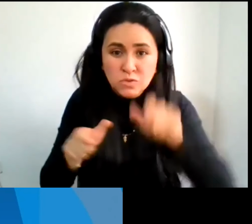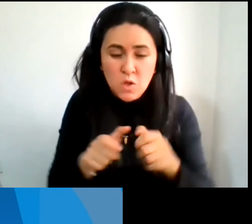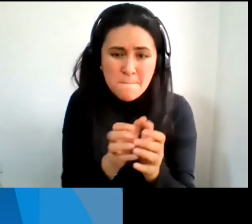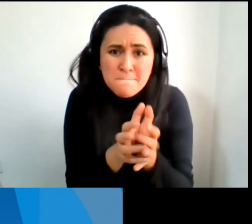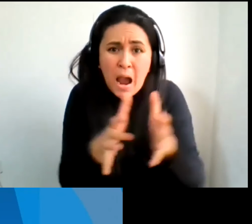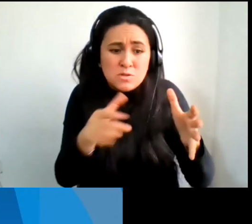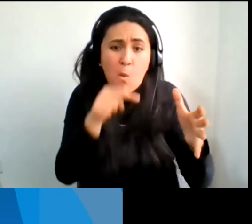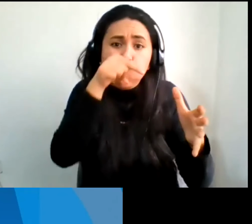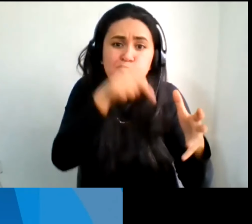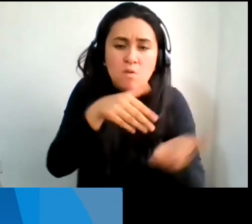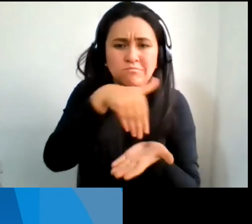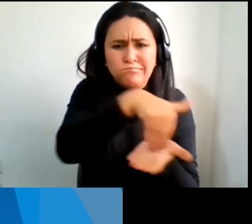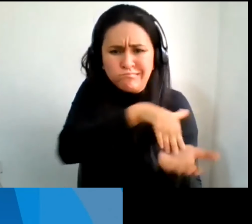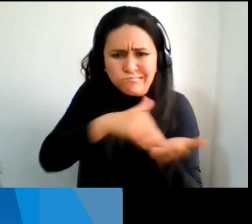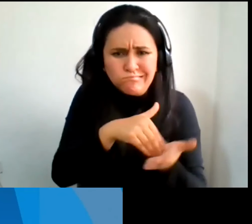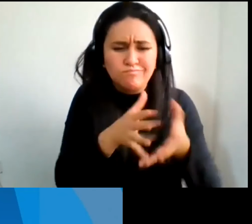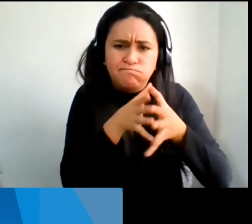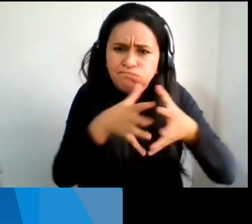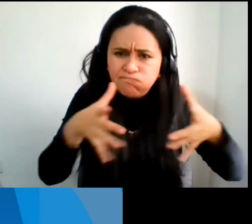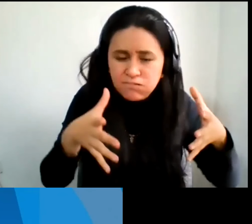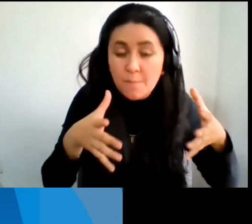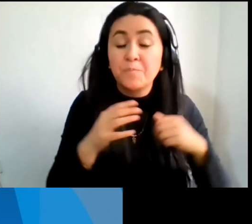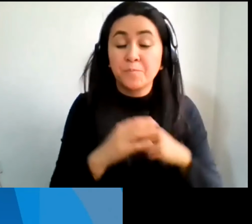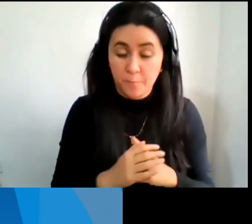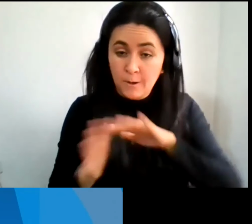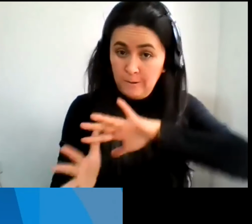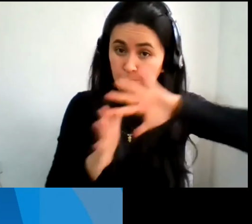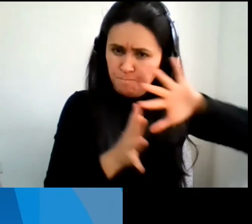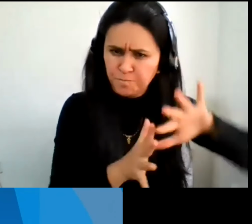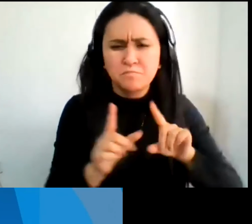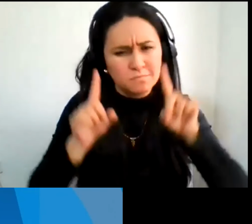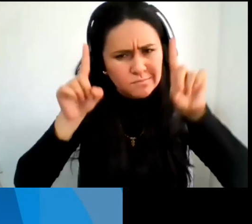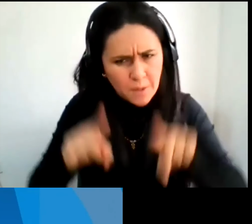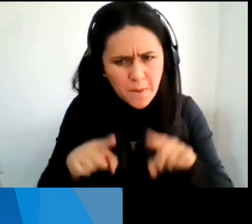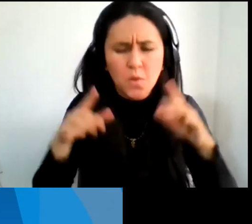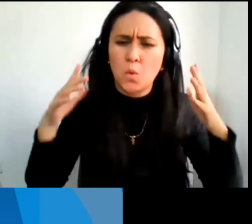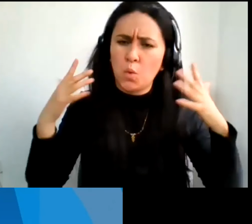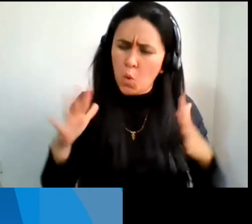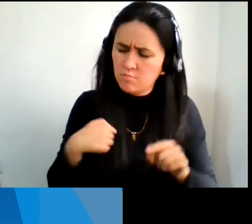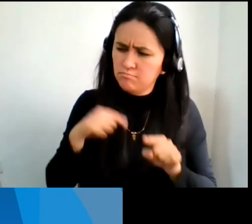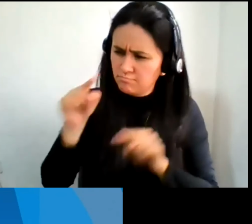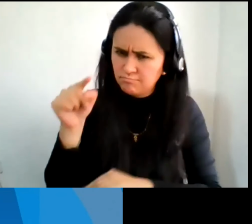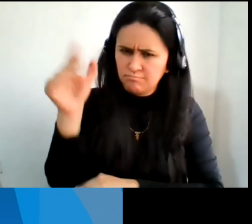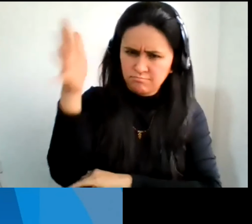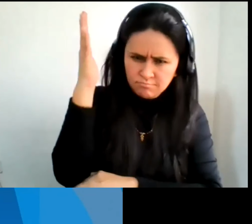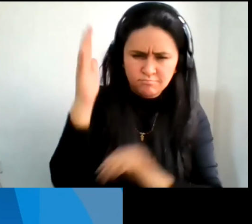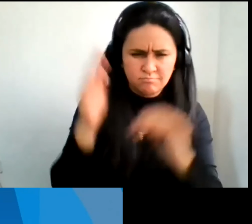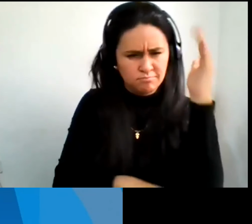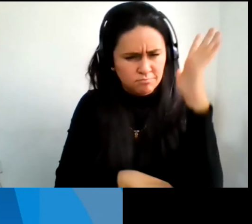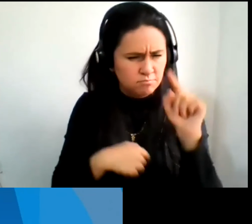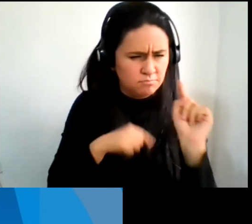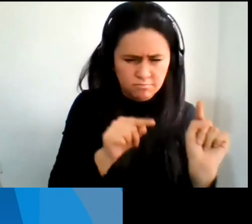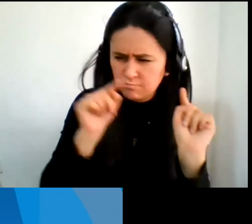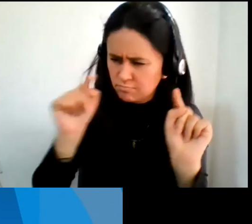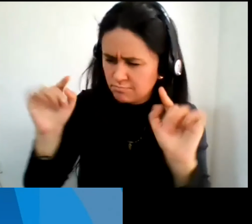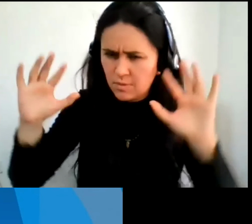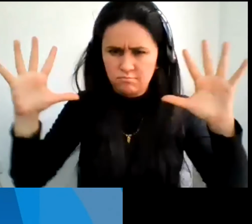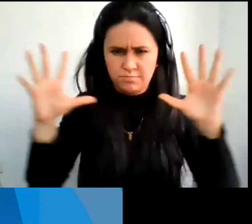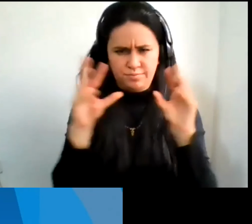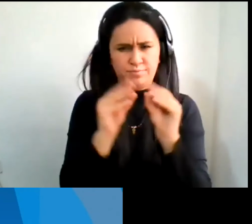the greater vulnerability. And another important element, which has also been common to everyone, has to